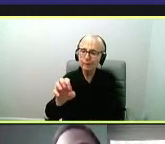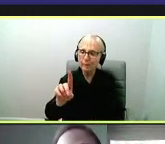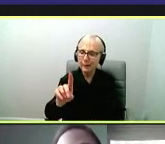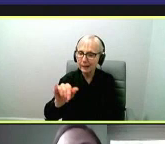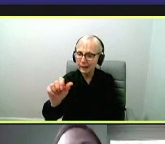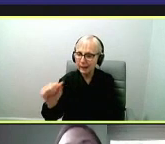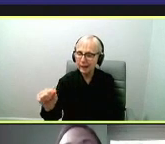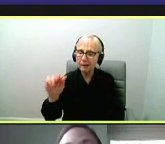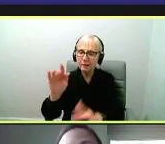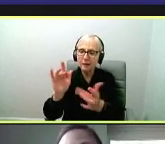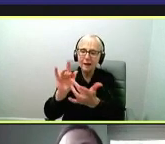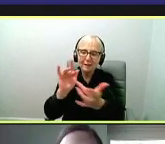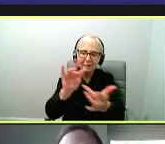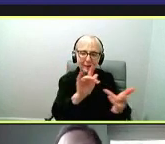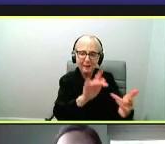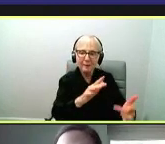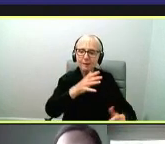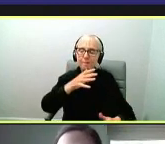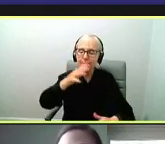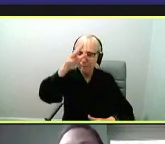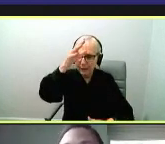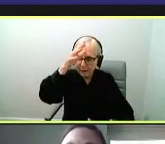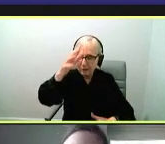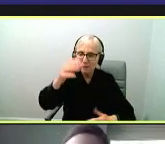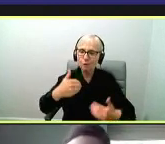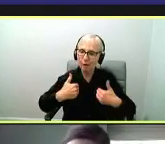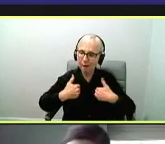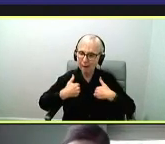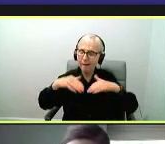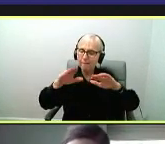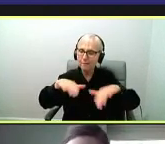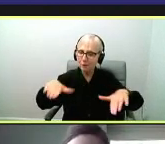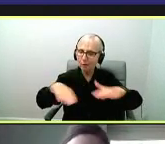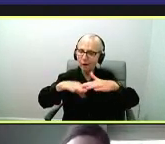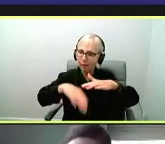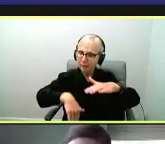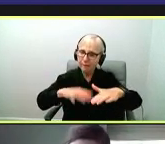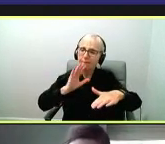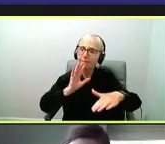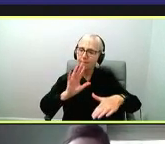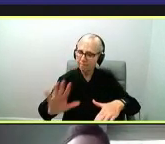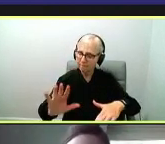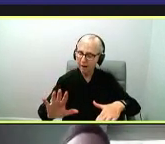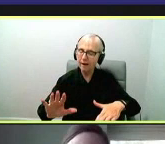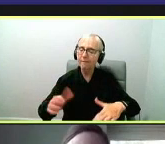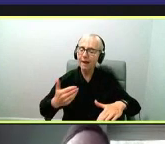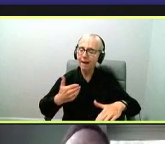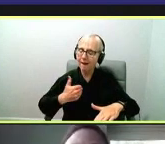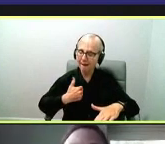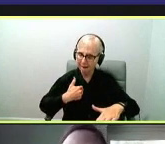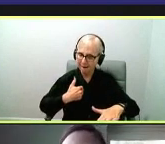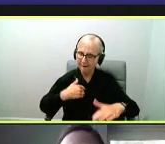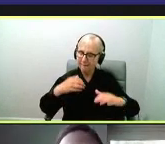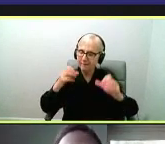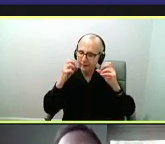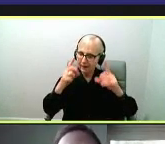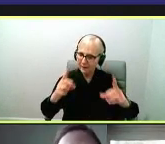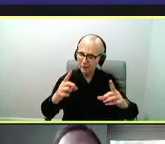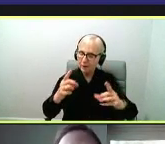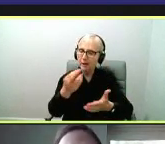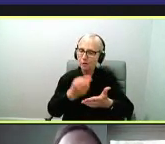that parents of kids under 5 have the information, they have the resources, and they're able to access